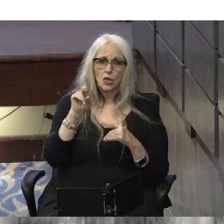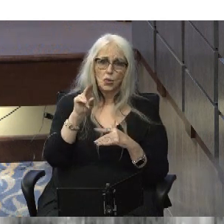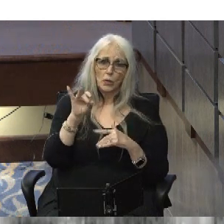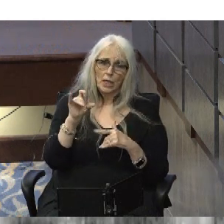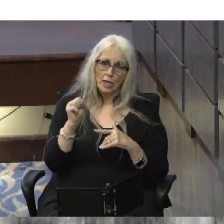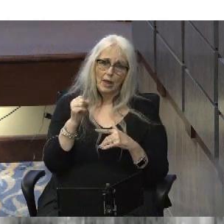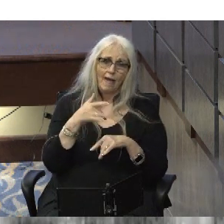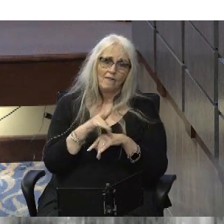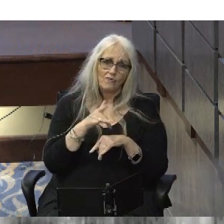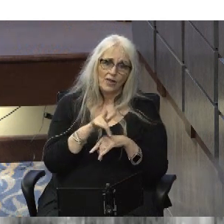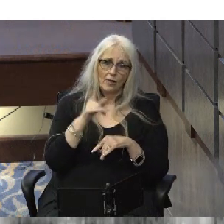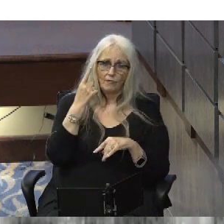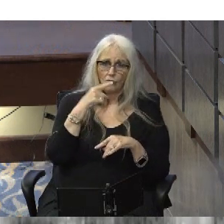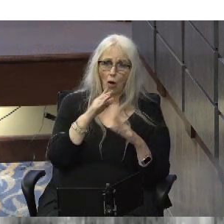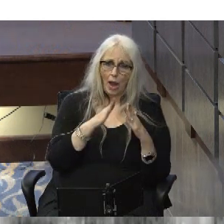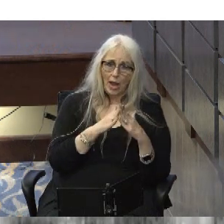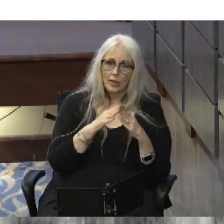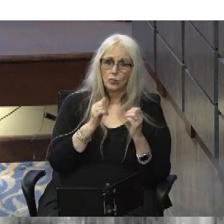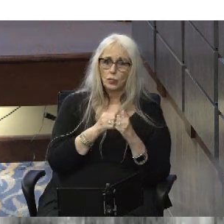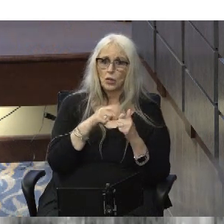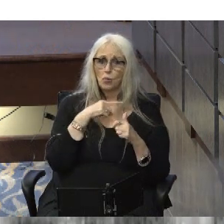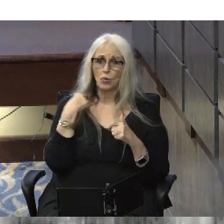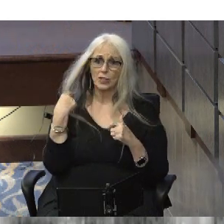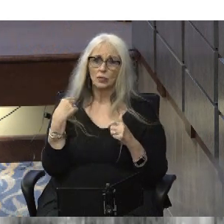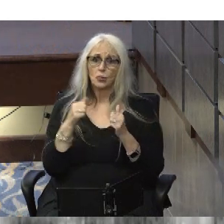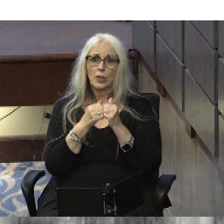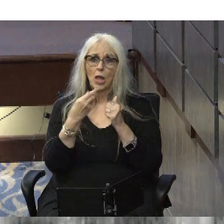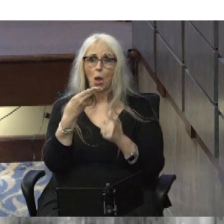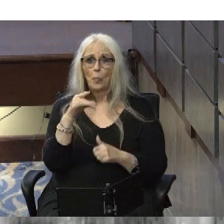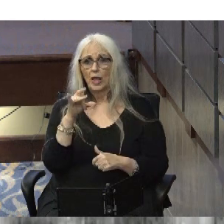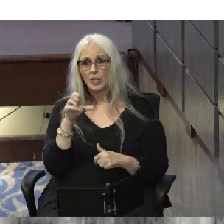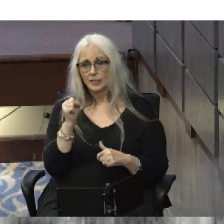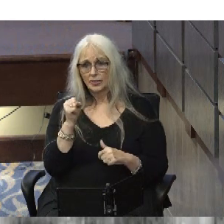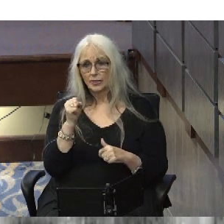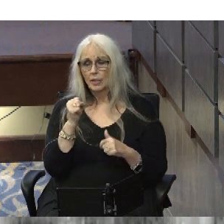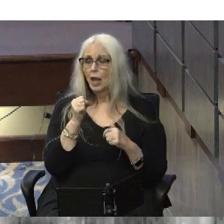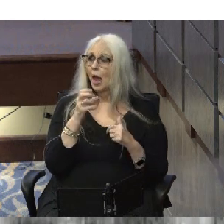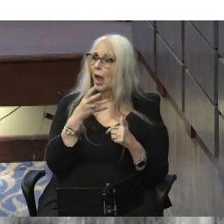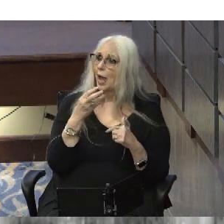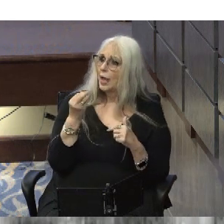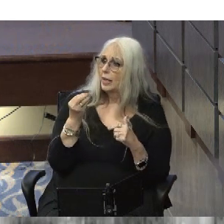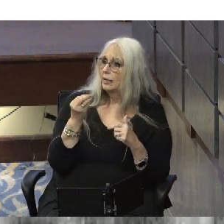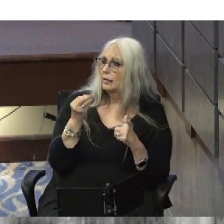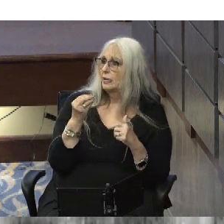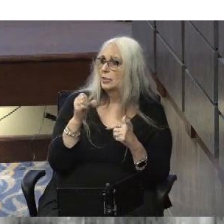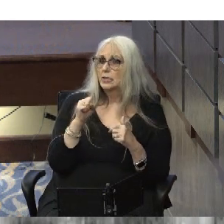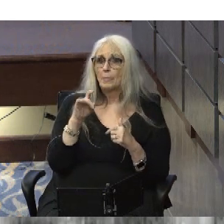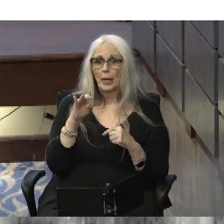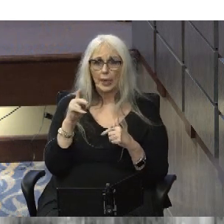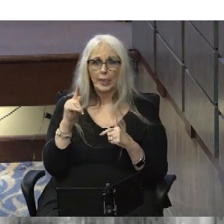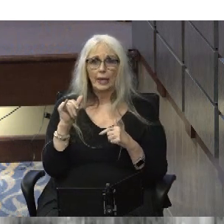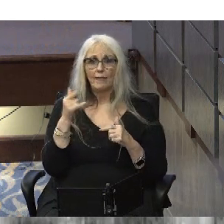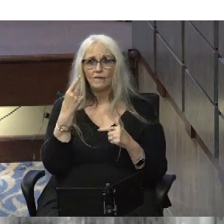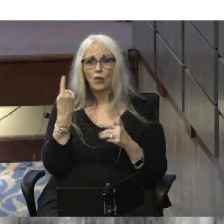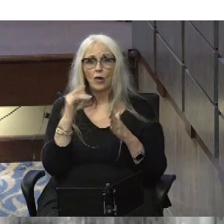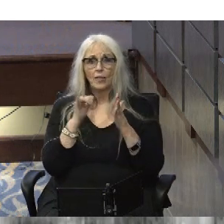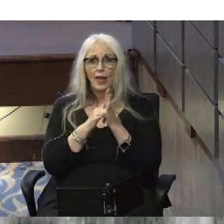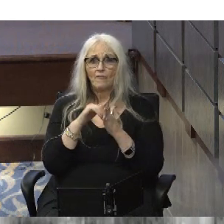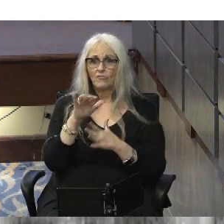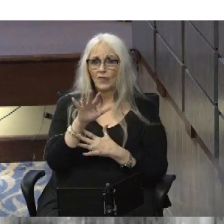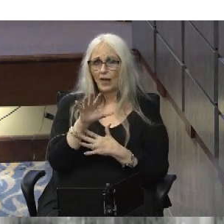made available to households at risk of homelessness and at greatest risk of housing instability. For the